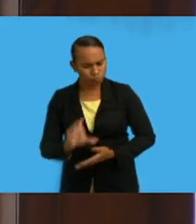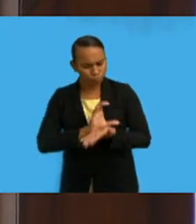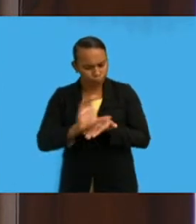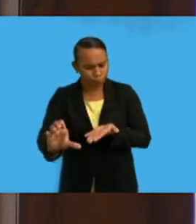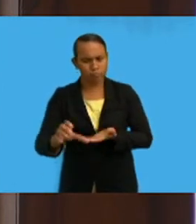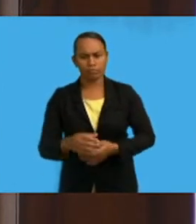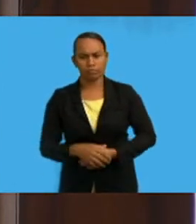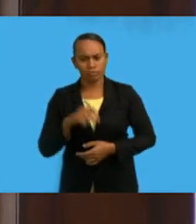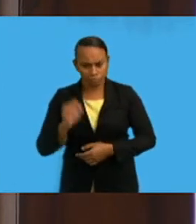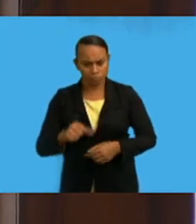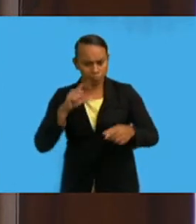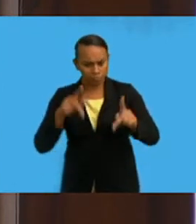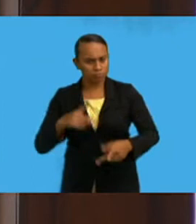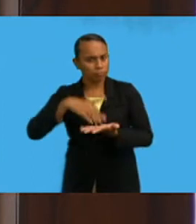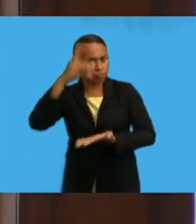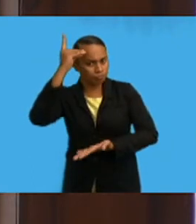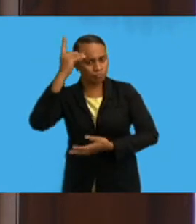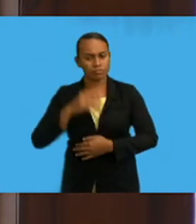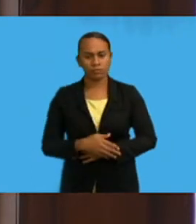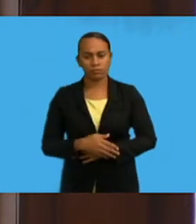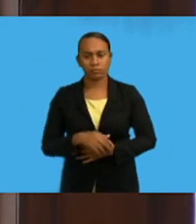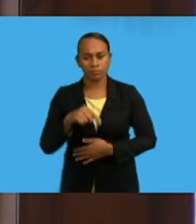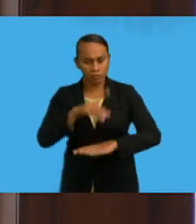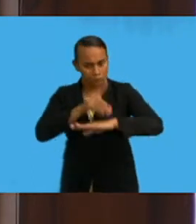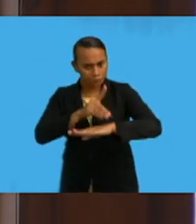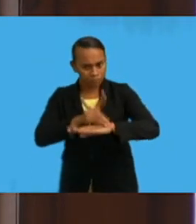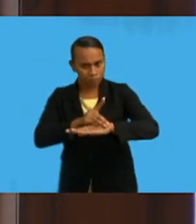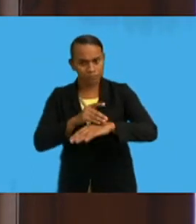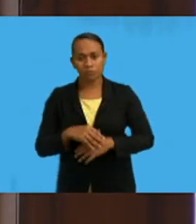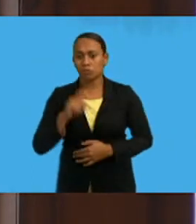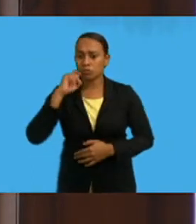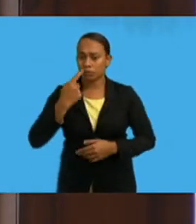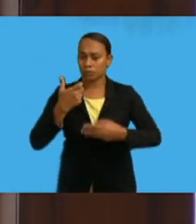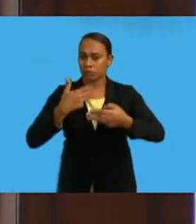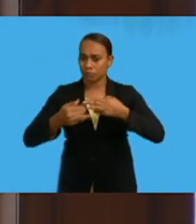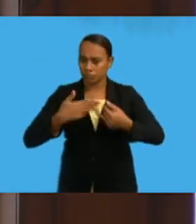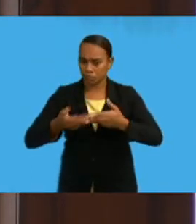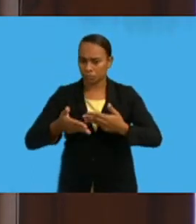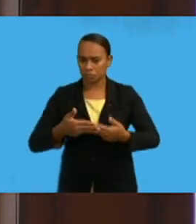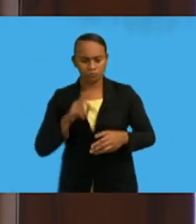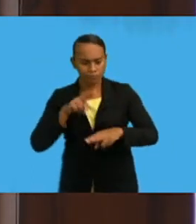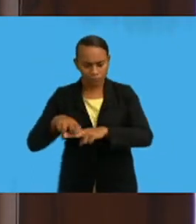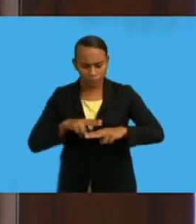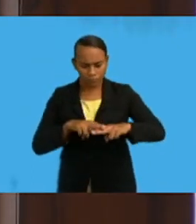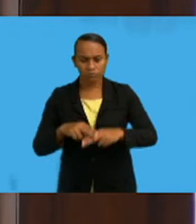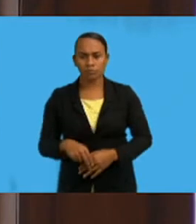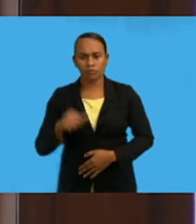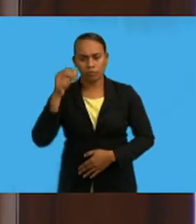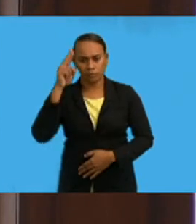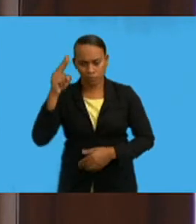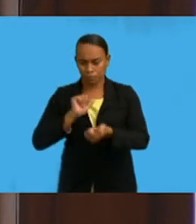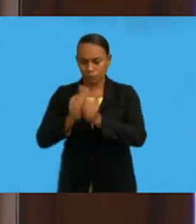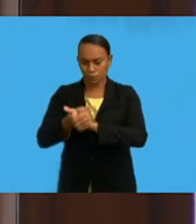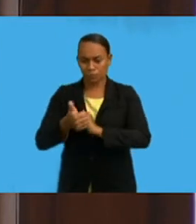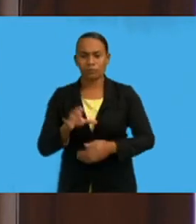physical education for students with a disability, which will be managed by the Fiji National Sports Commission. Further,